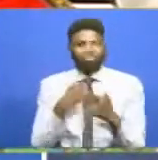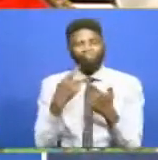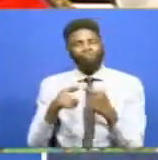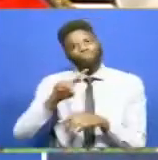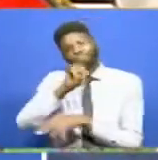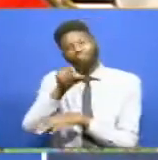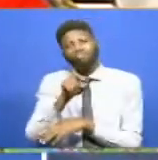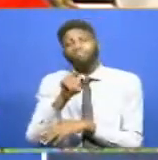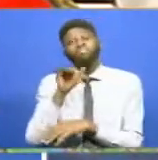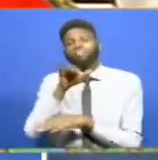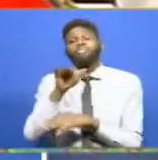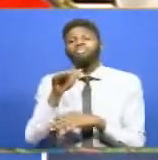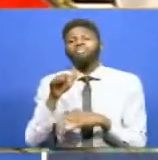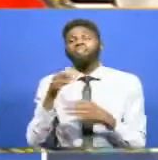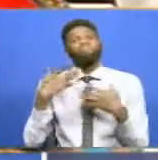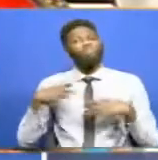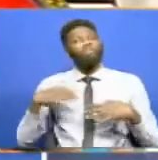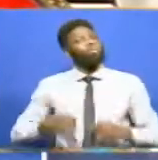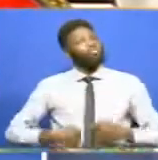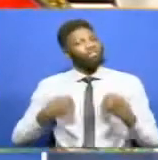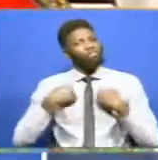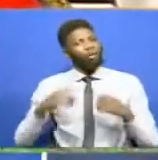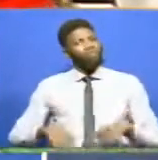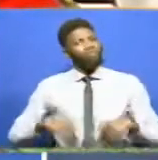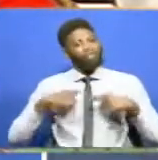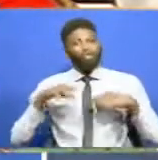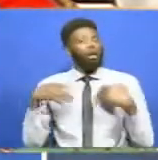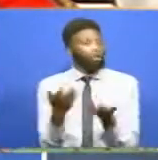to survive? And then we had the kids. The